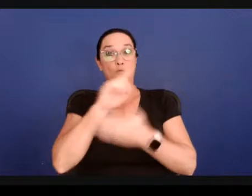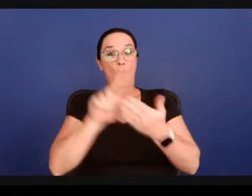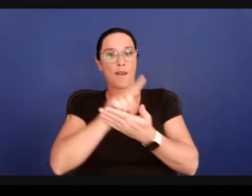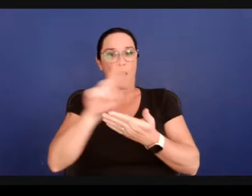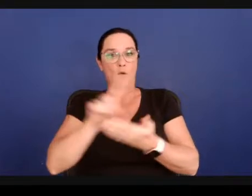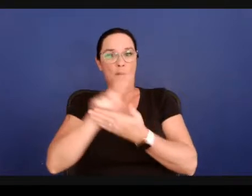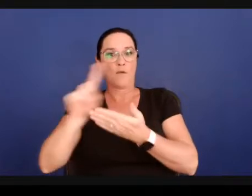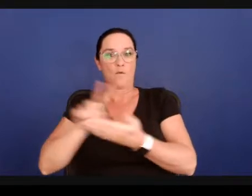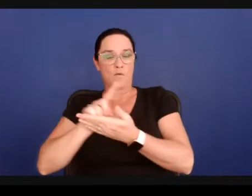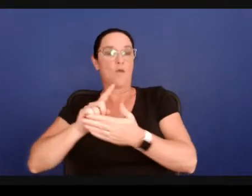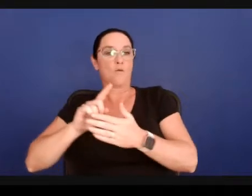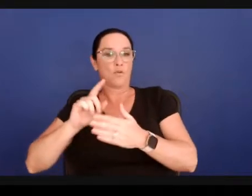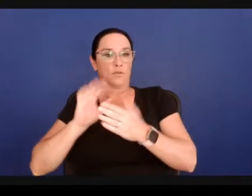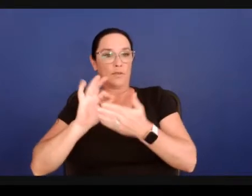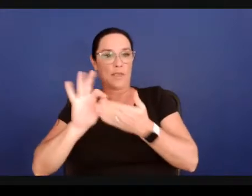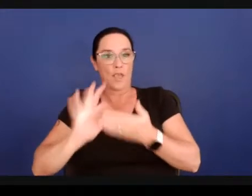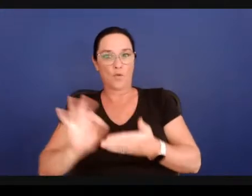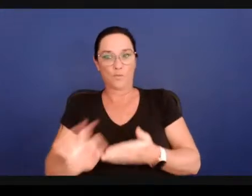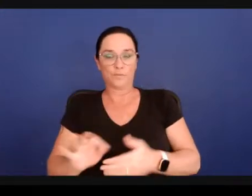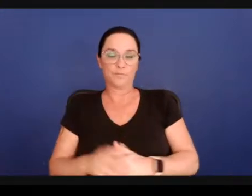more alarm and caution.